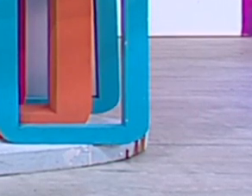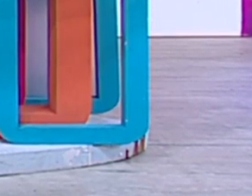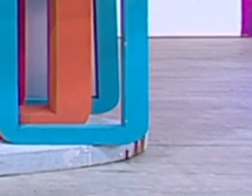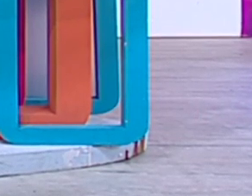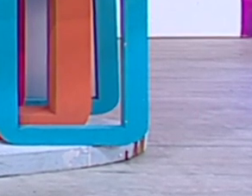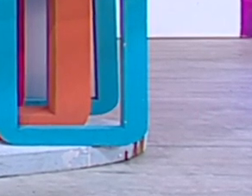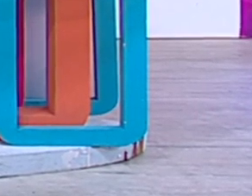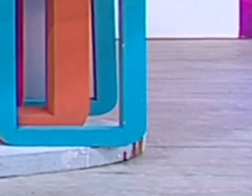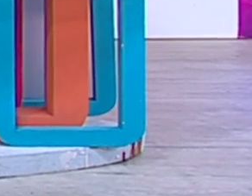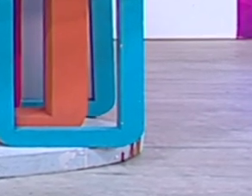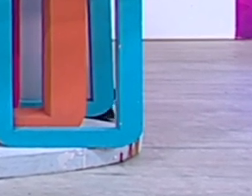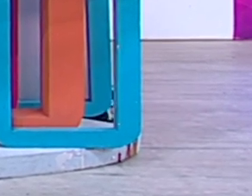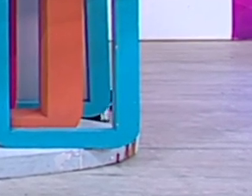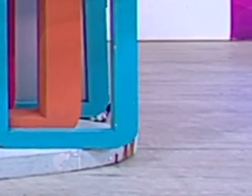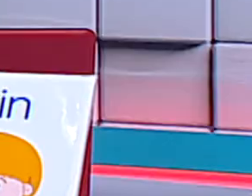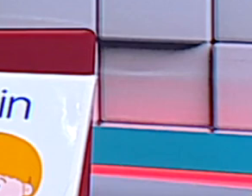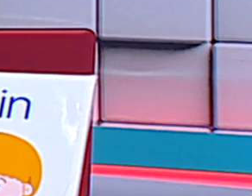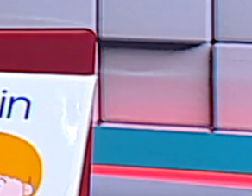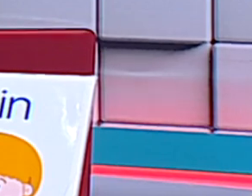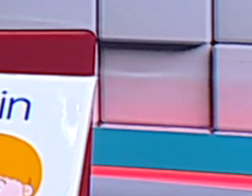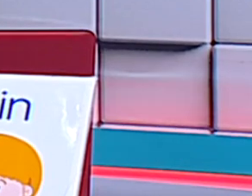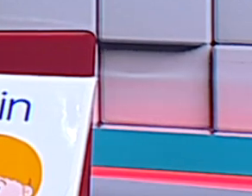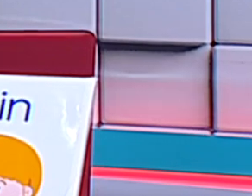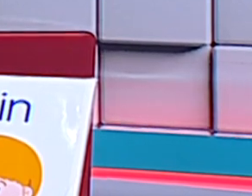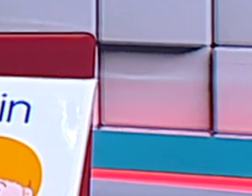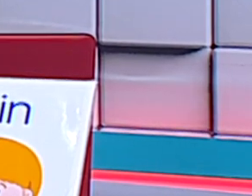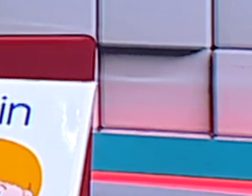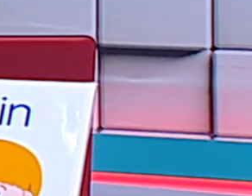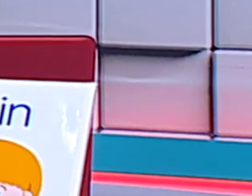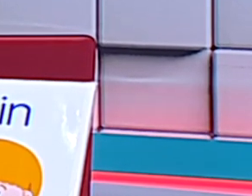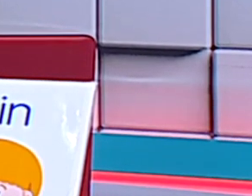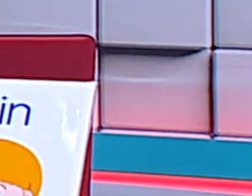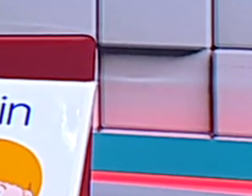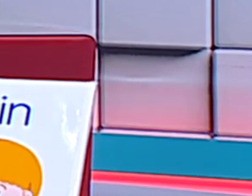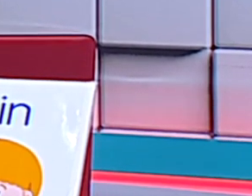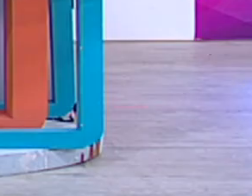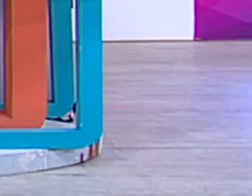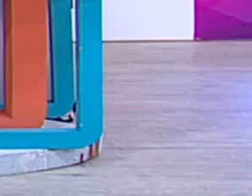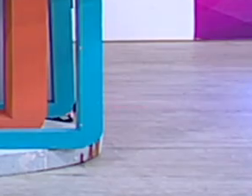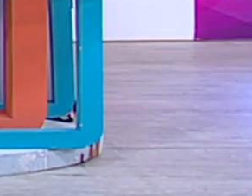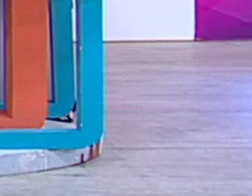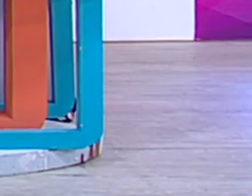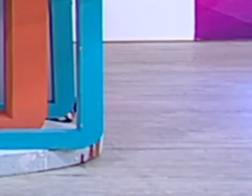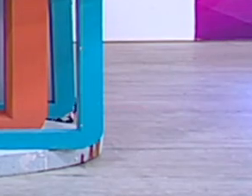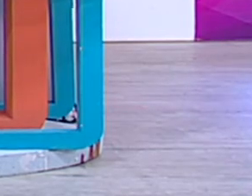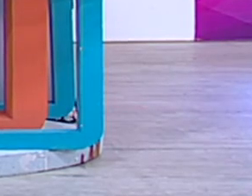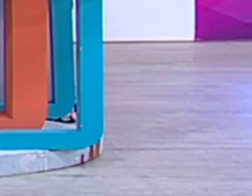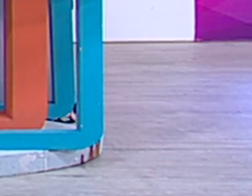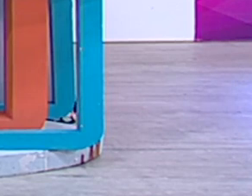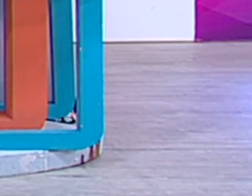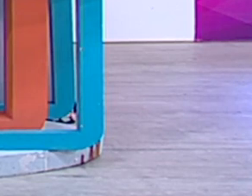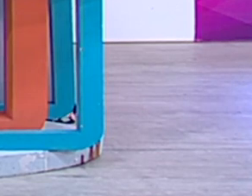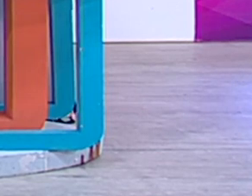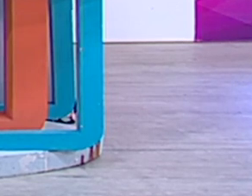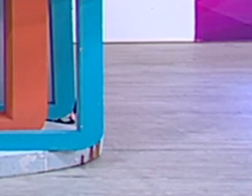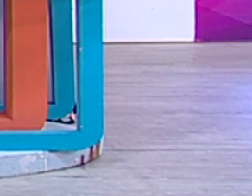Okay. I think I've been staring at this laptop for too long, teacher. I don't know how to do it. Okay. Mm-hmm. I will teach you to choose